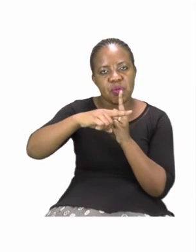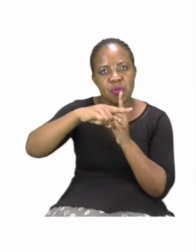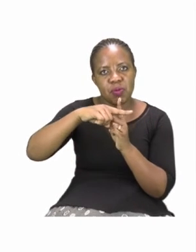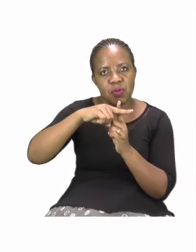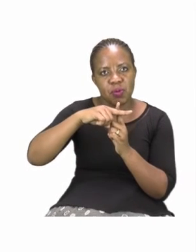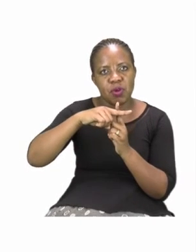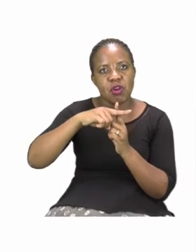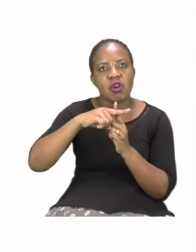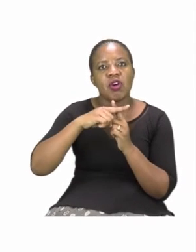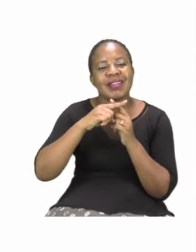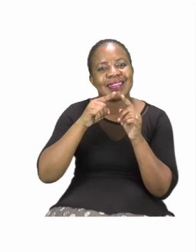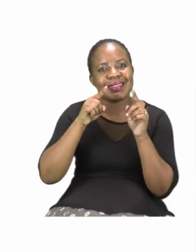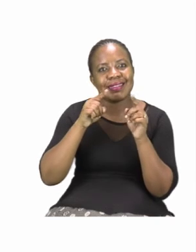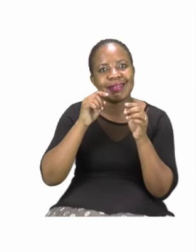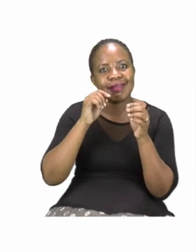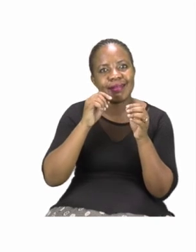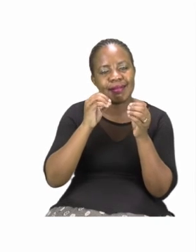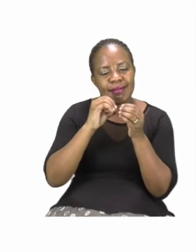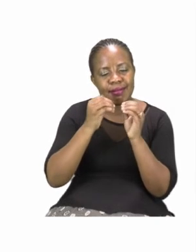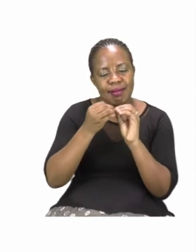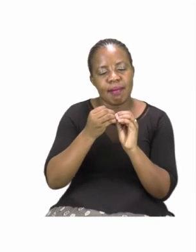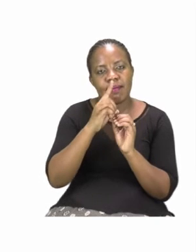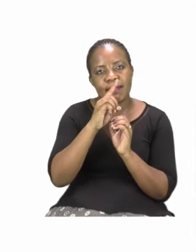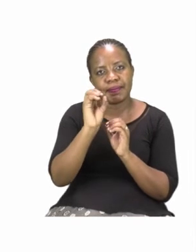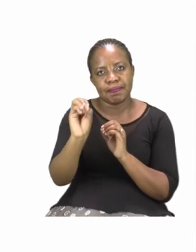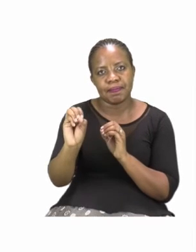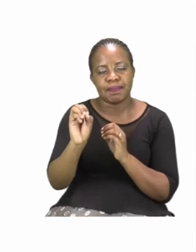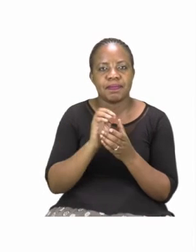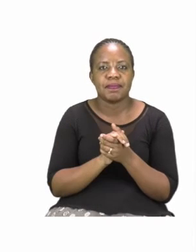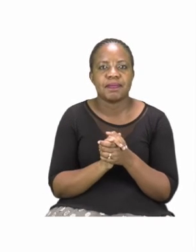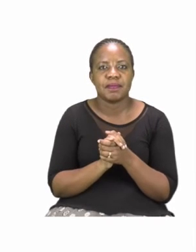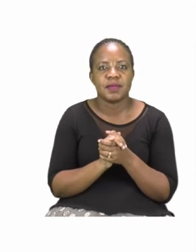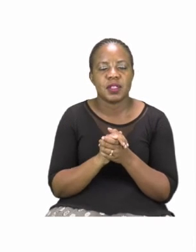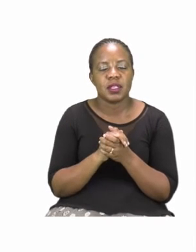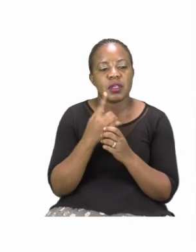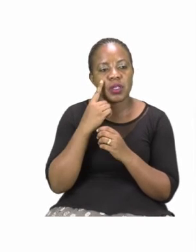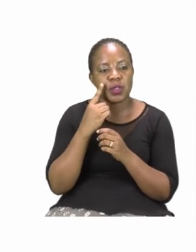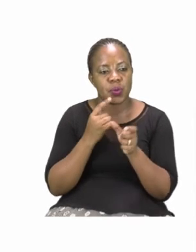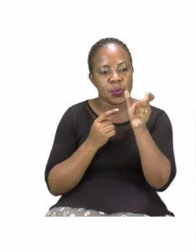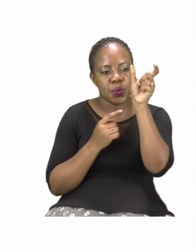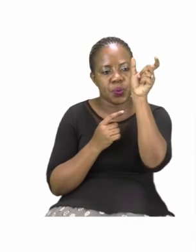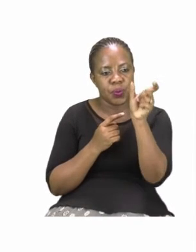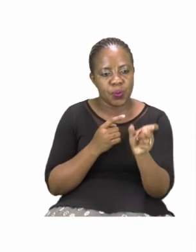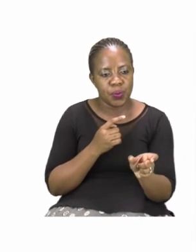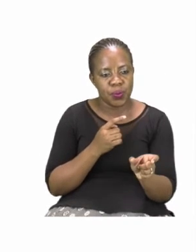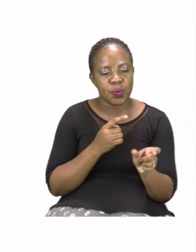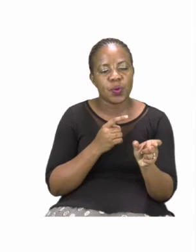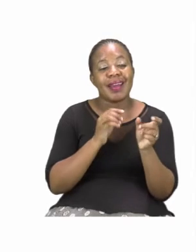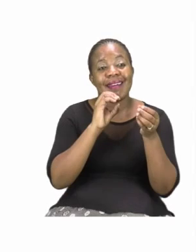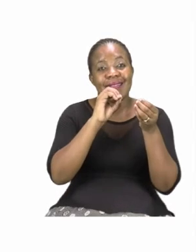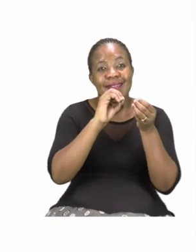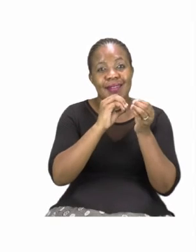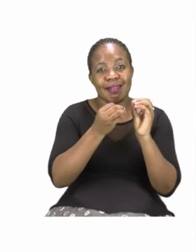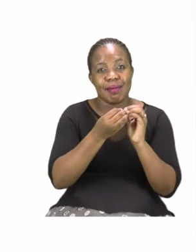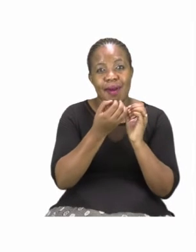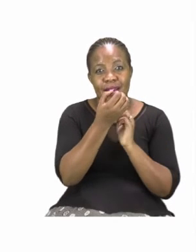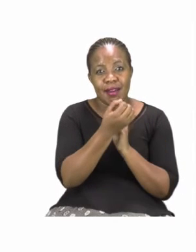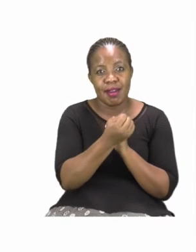Wow, friends. Guys, it's a tongue Monique, twister, but You must be fast and be clear. you guys know how I am with